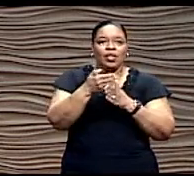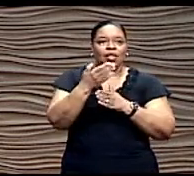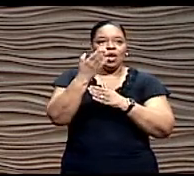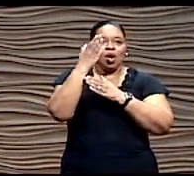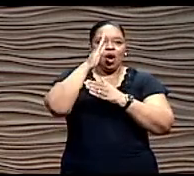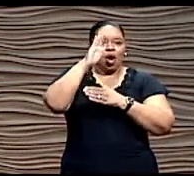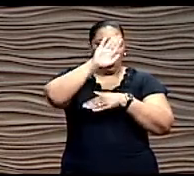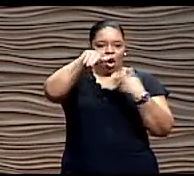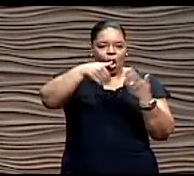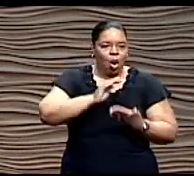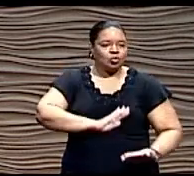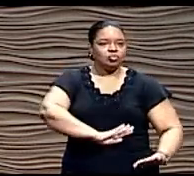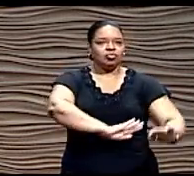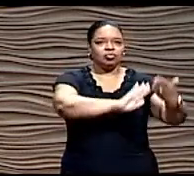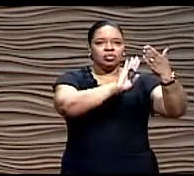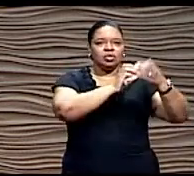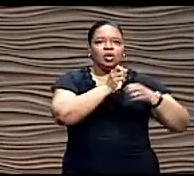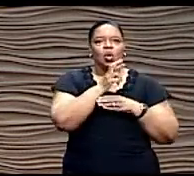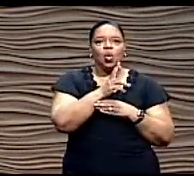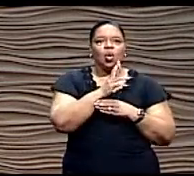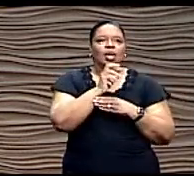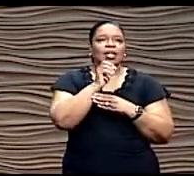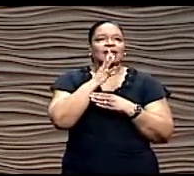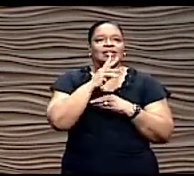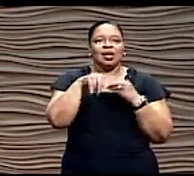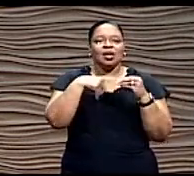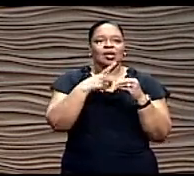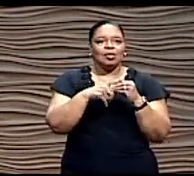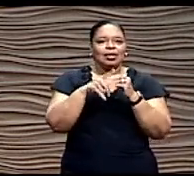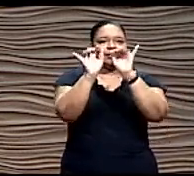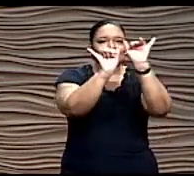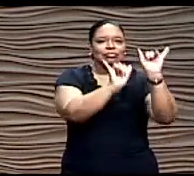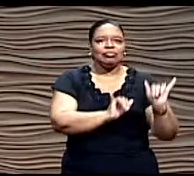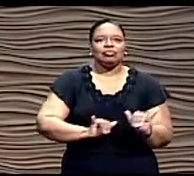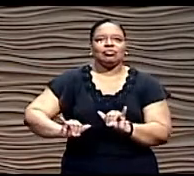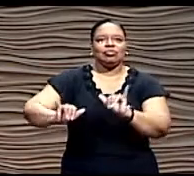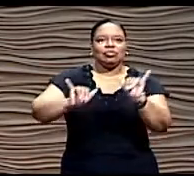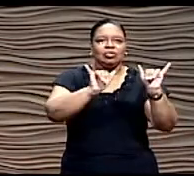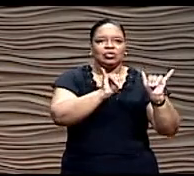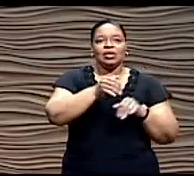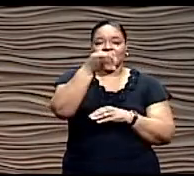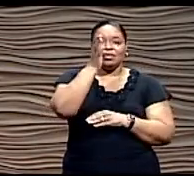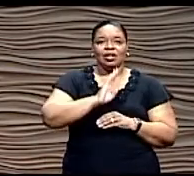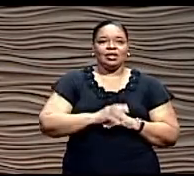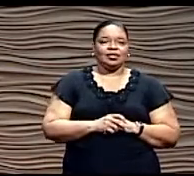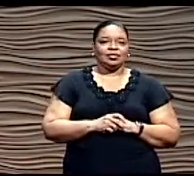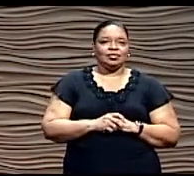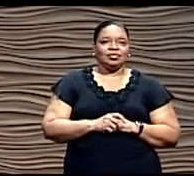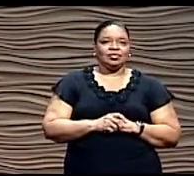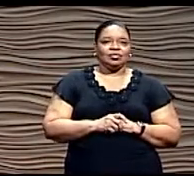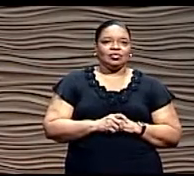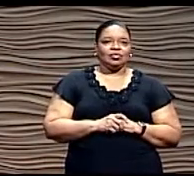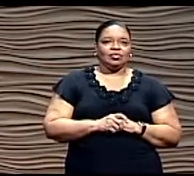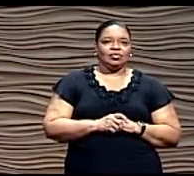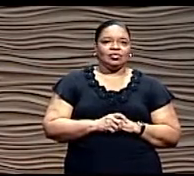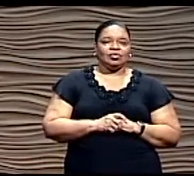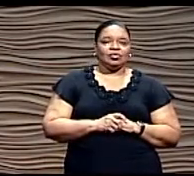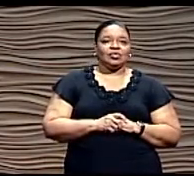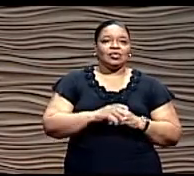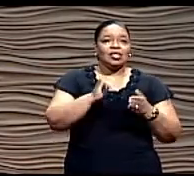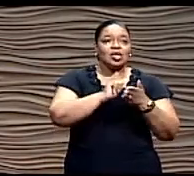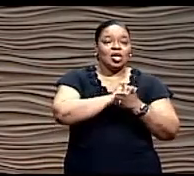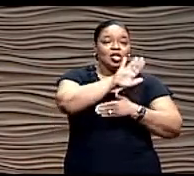omniscience, or they talk about omnipresence of God, that God